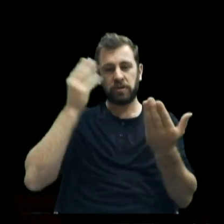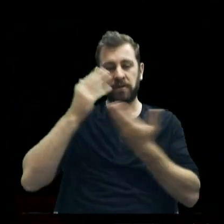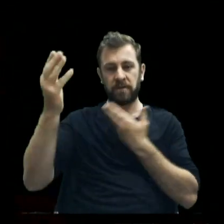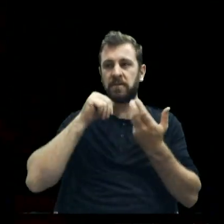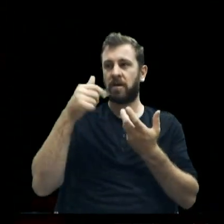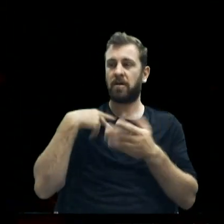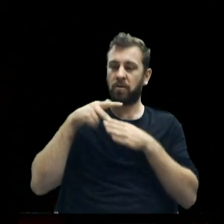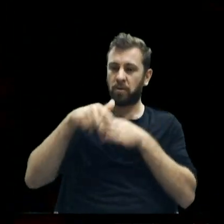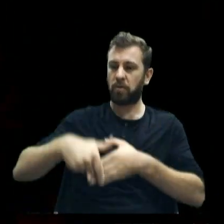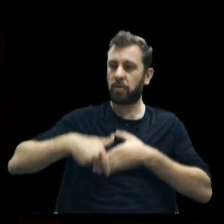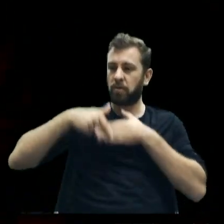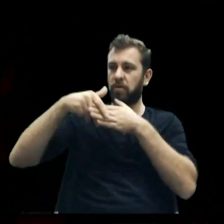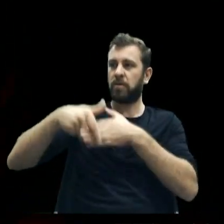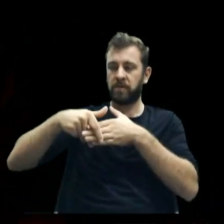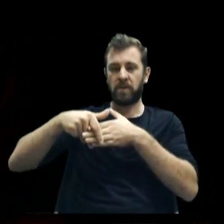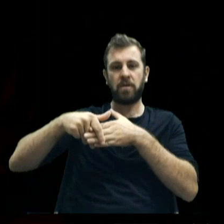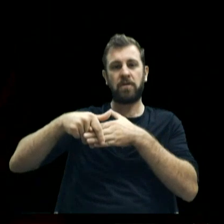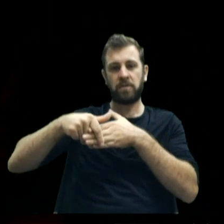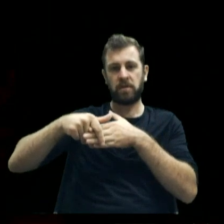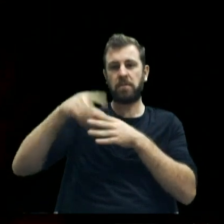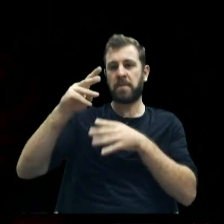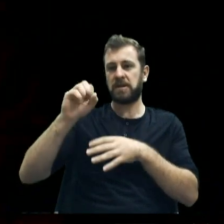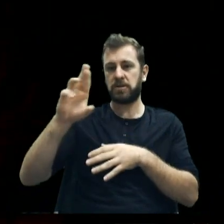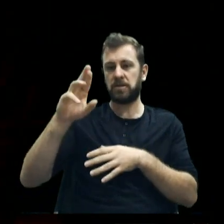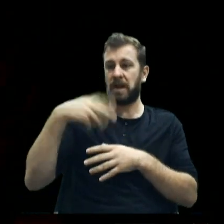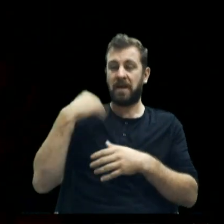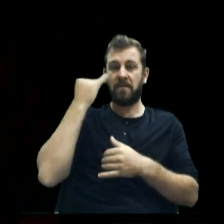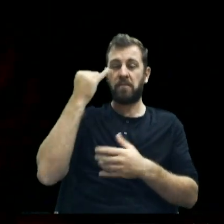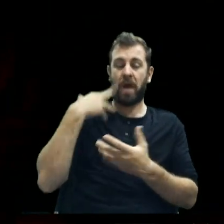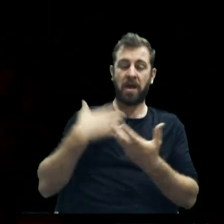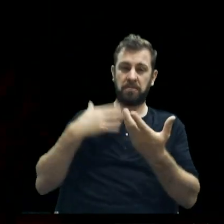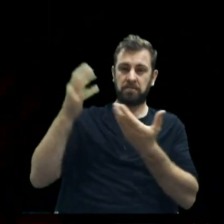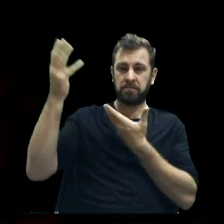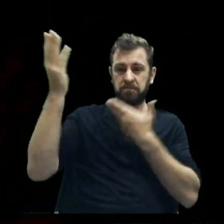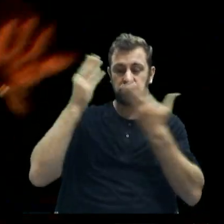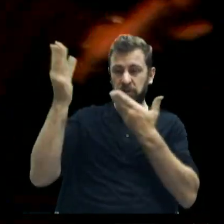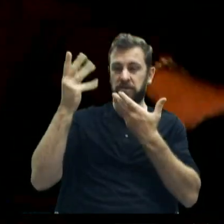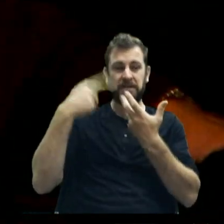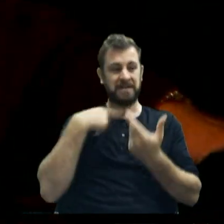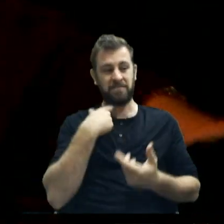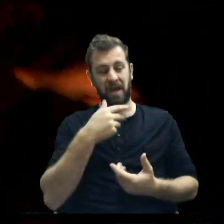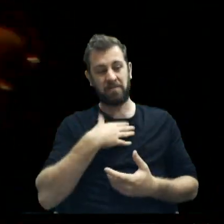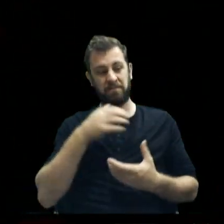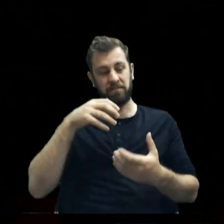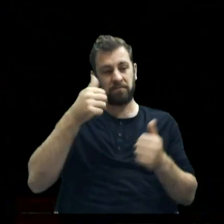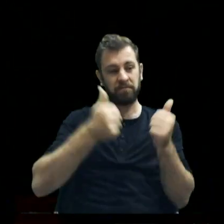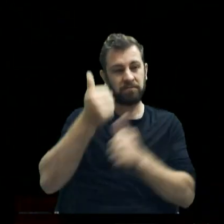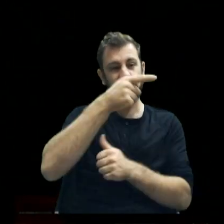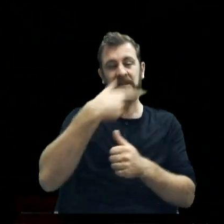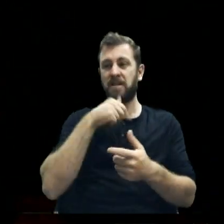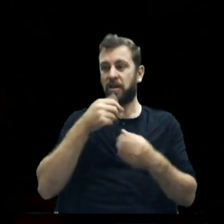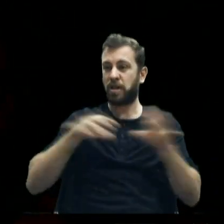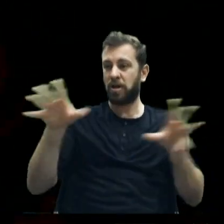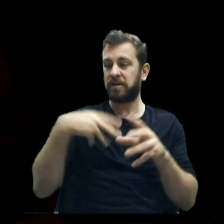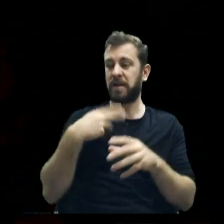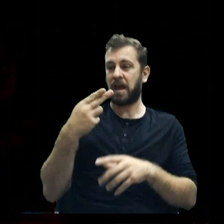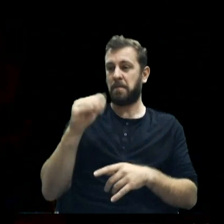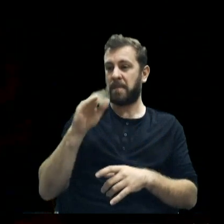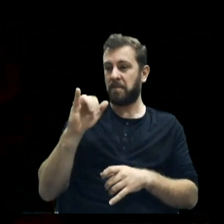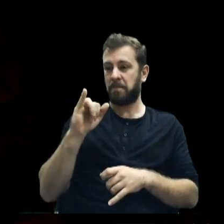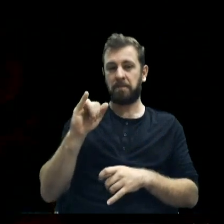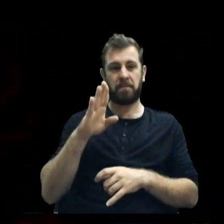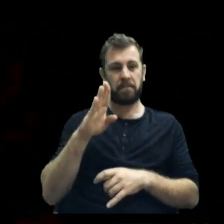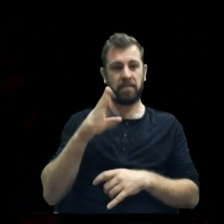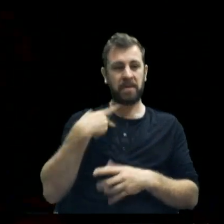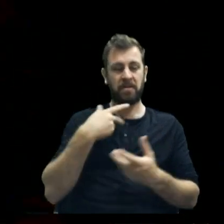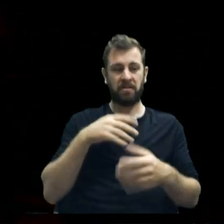the horse of the master. But if my master Habib doesn't show up, if my master Habib is lost, if my master Habib gets caught